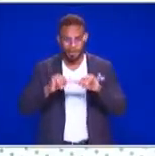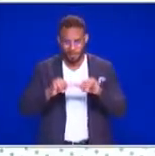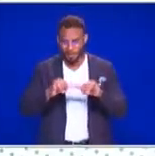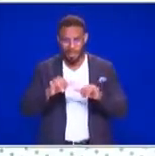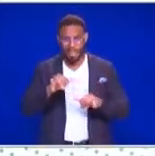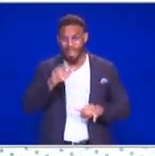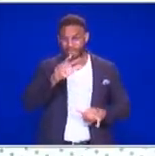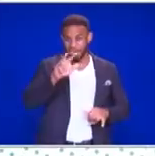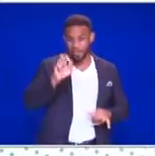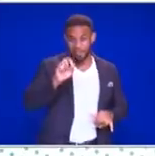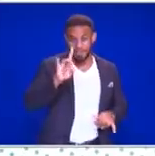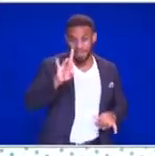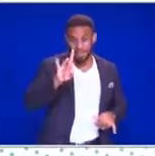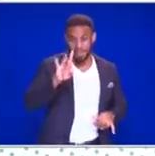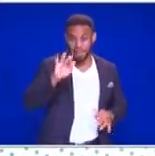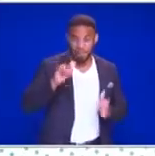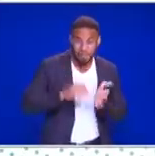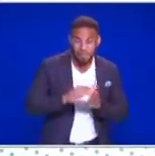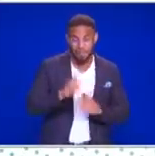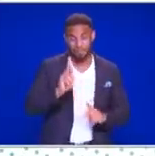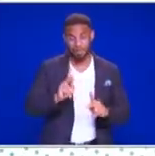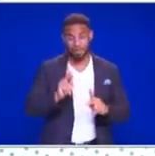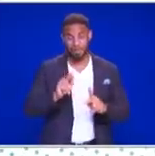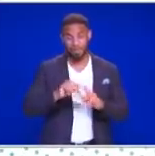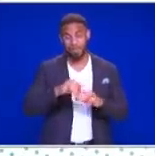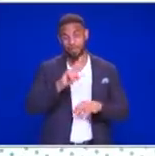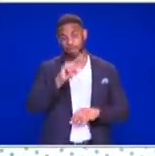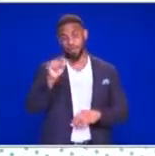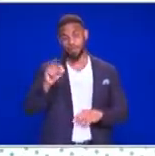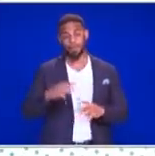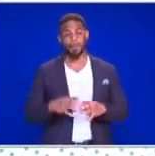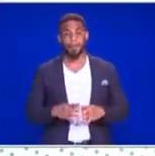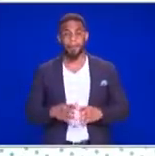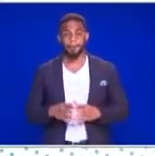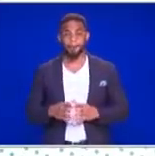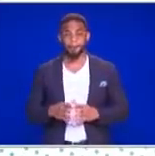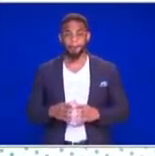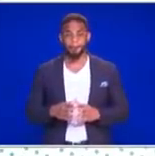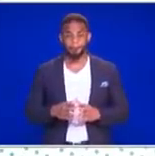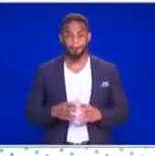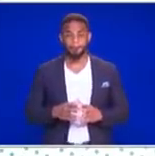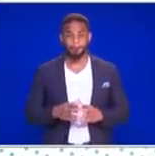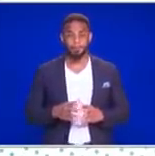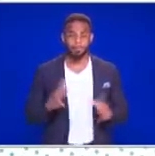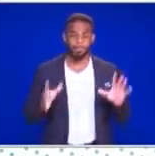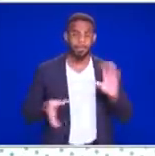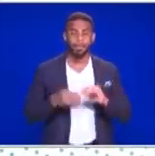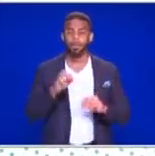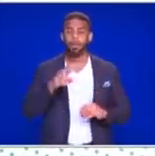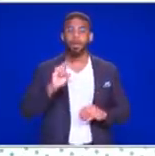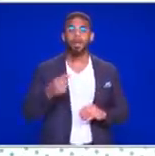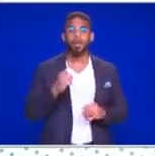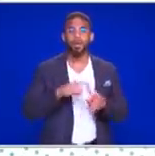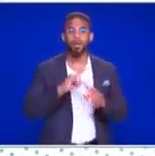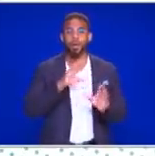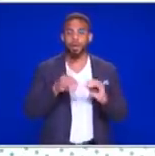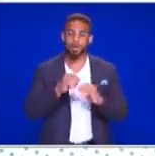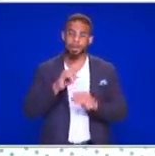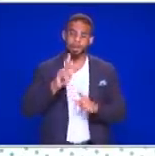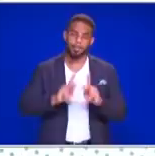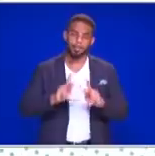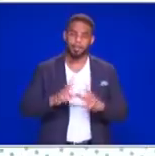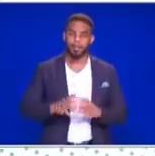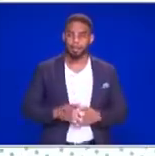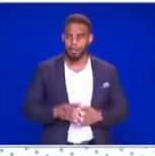at 33.8 million people in 2020. The sum of the race alone or in combination